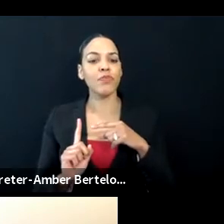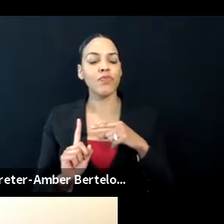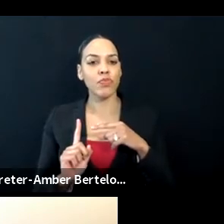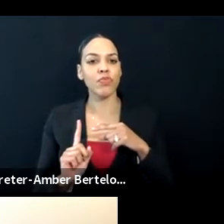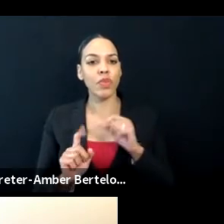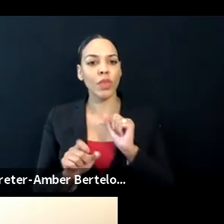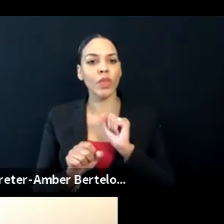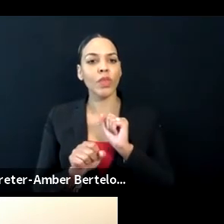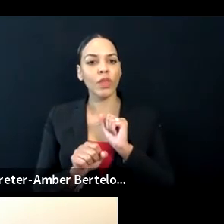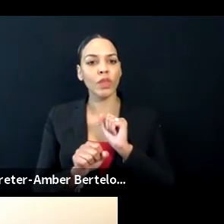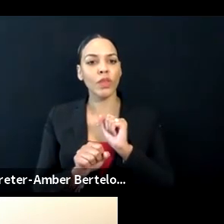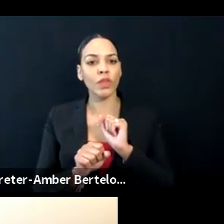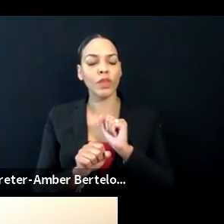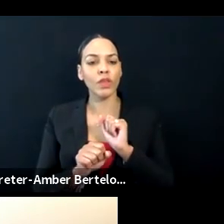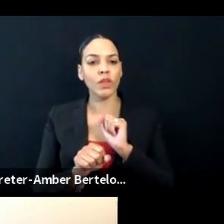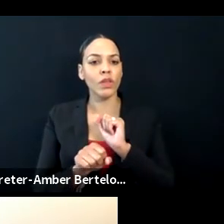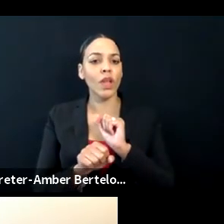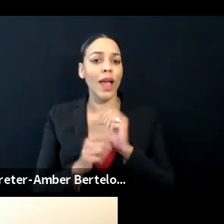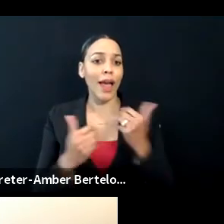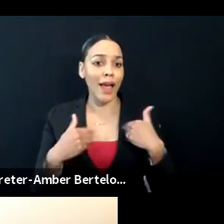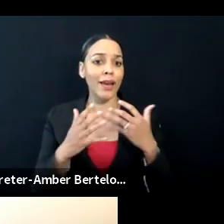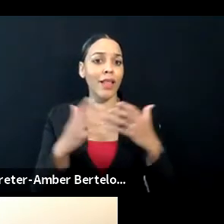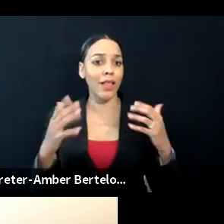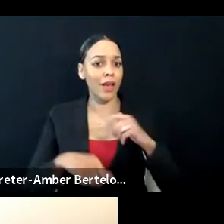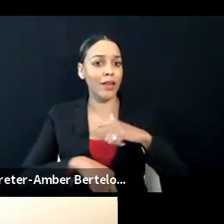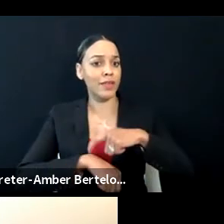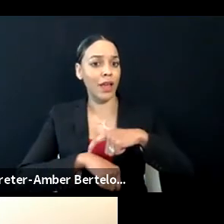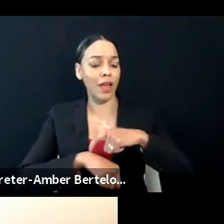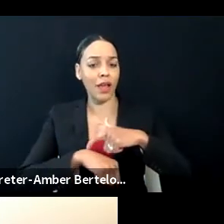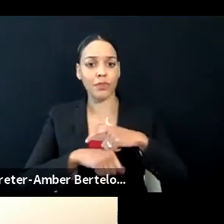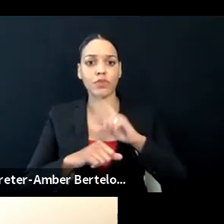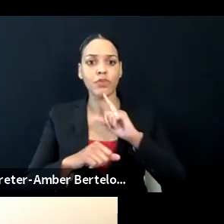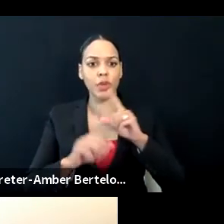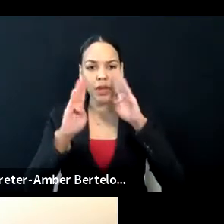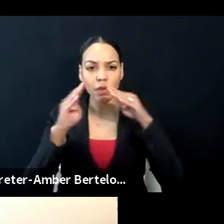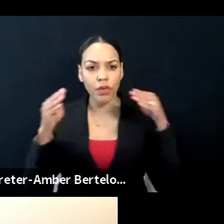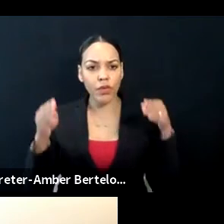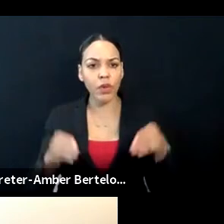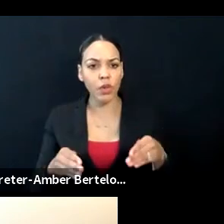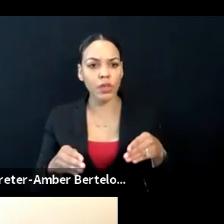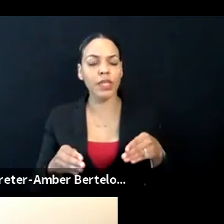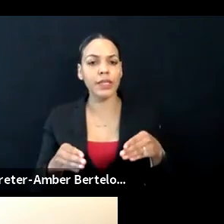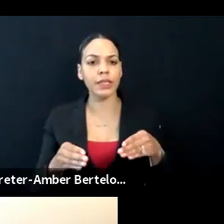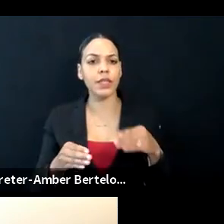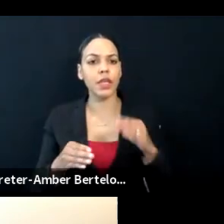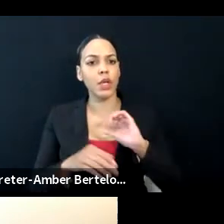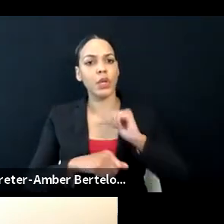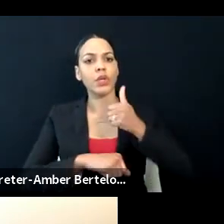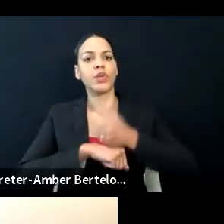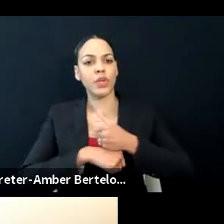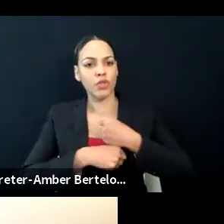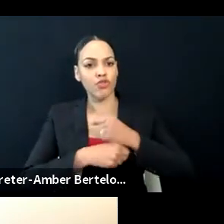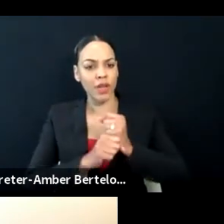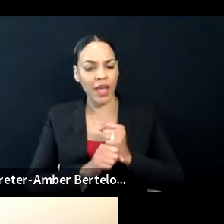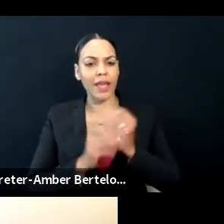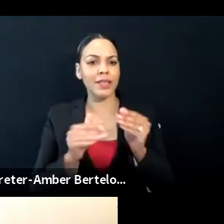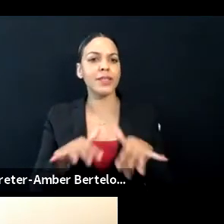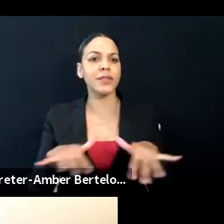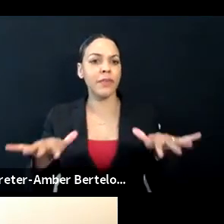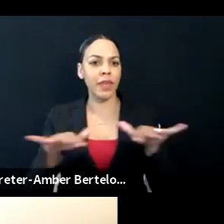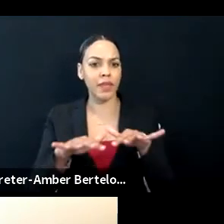at IU. So I just had a ton of time to just sit with creating spaces for